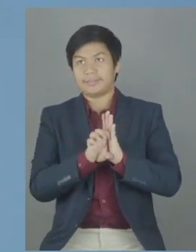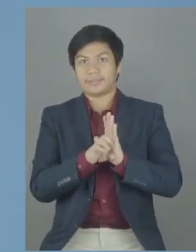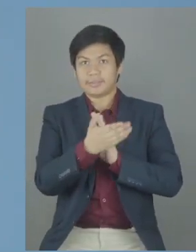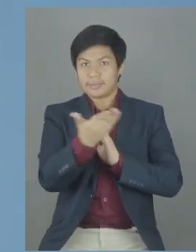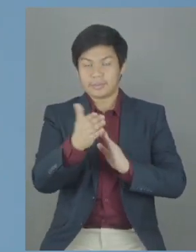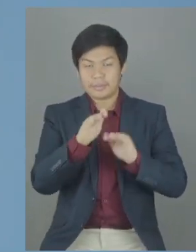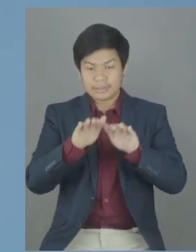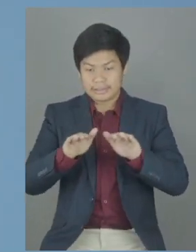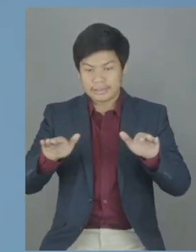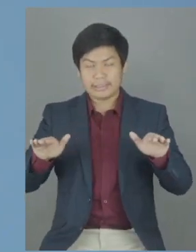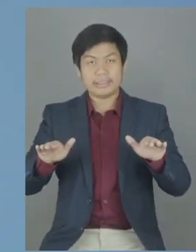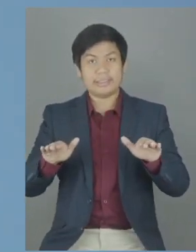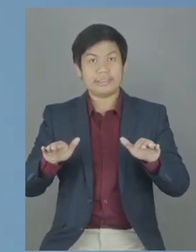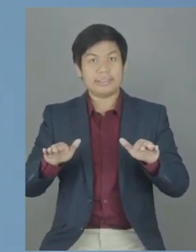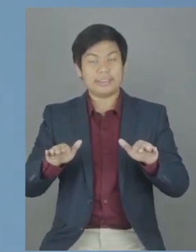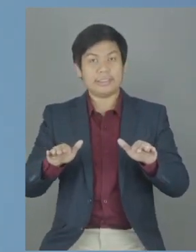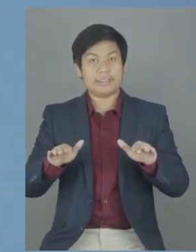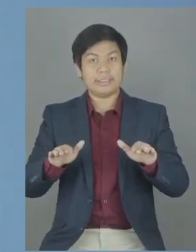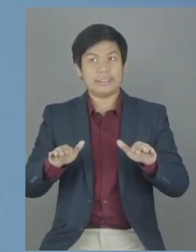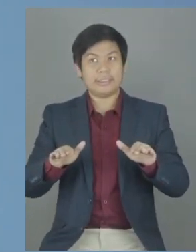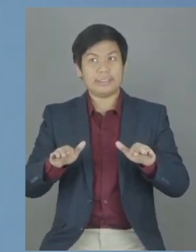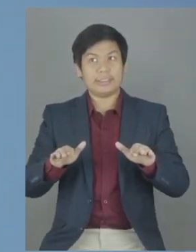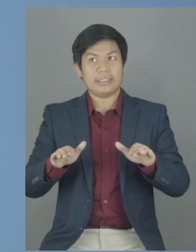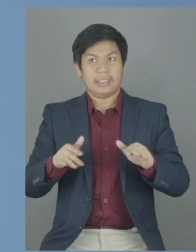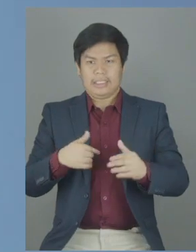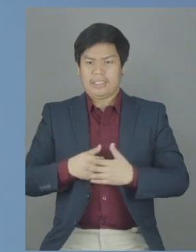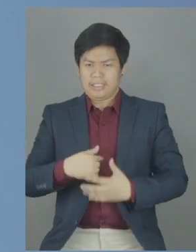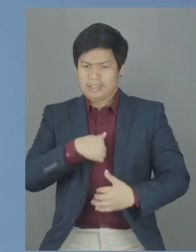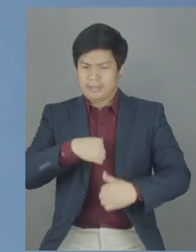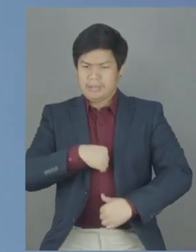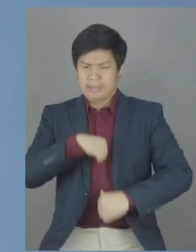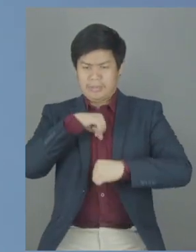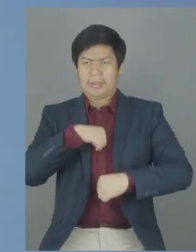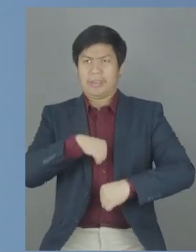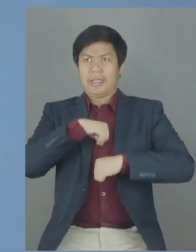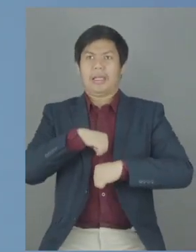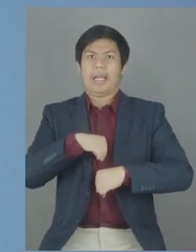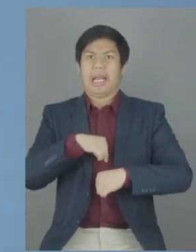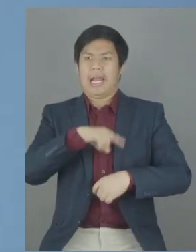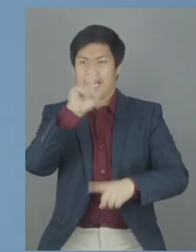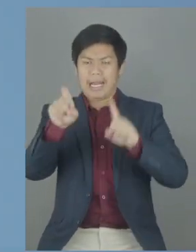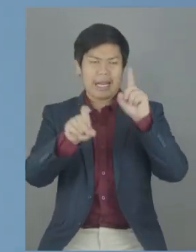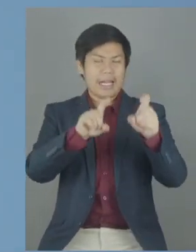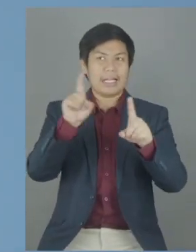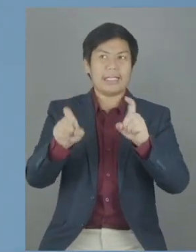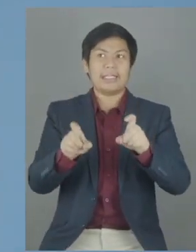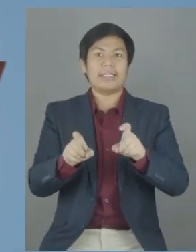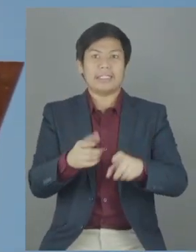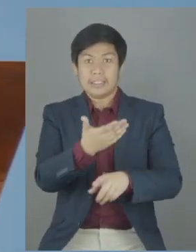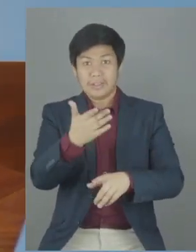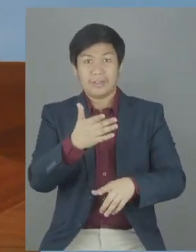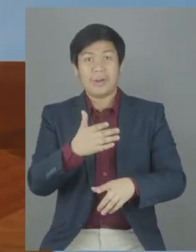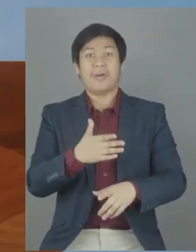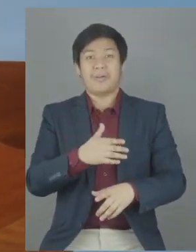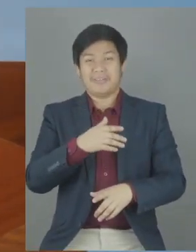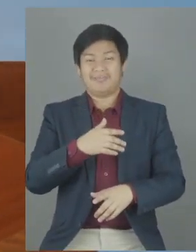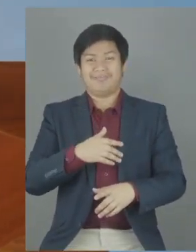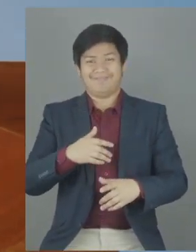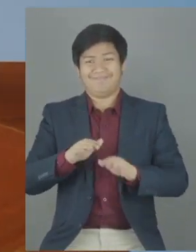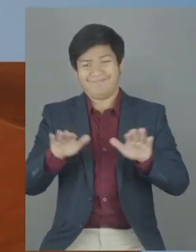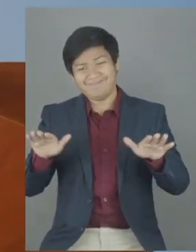kid and you're boisterous. You ask too much because you're a kid.